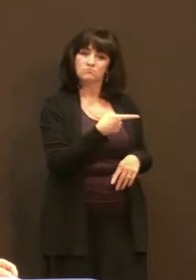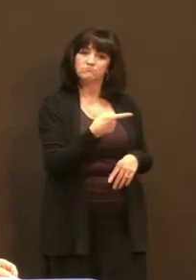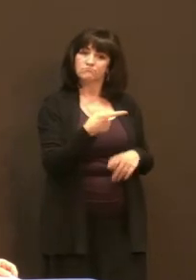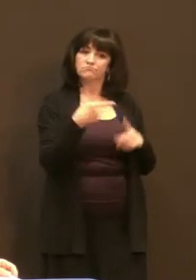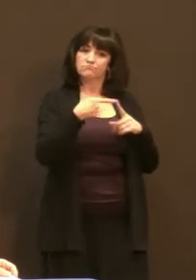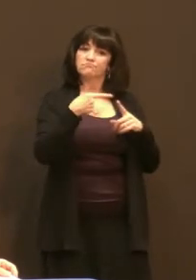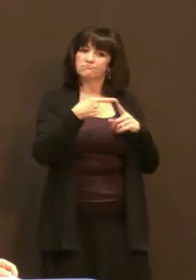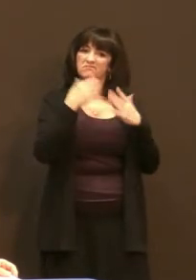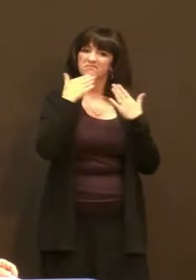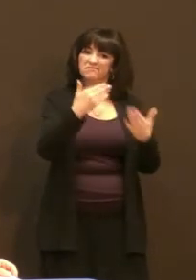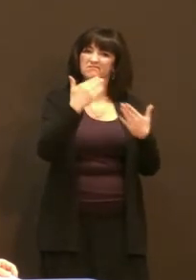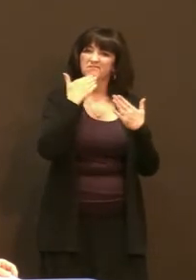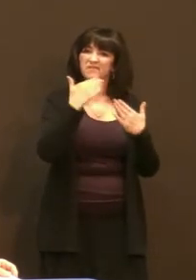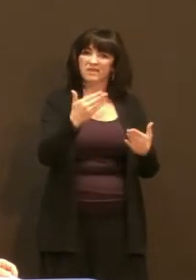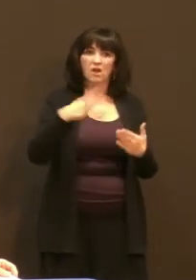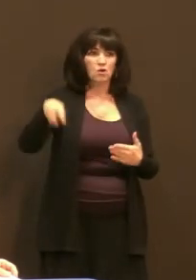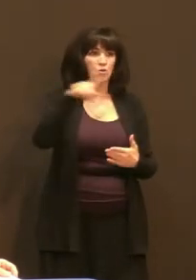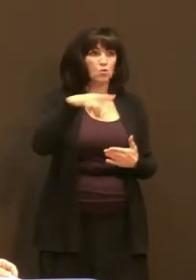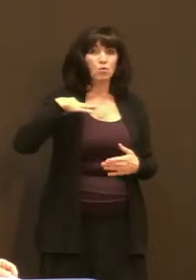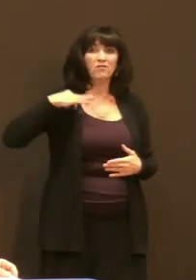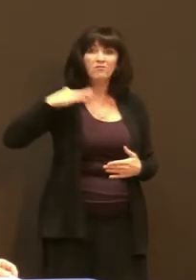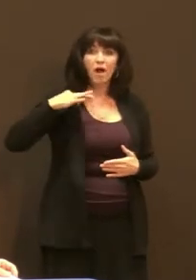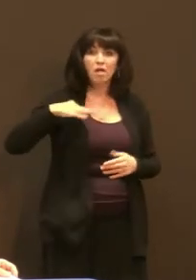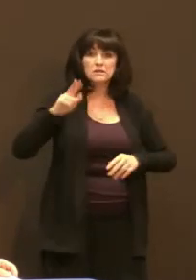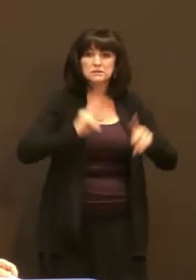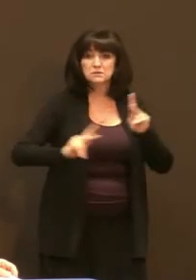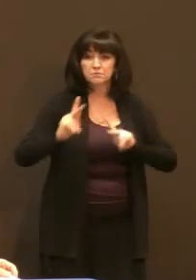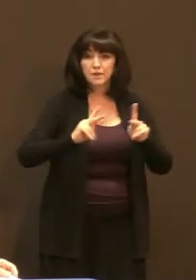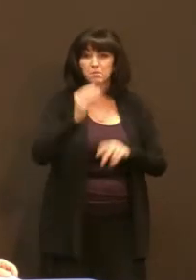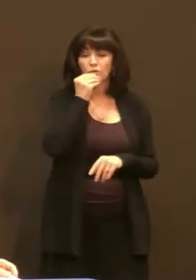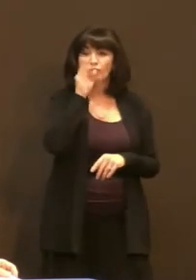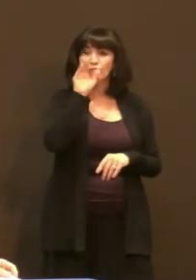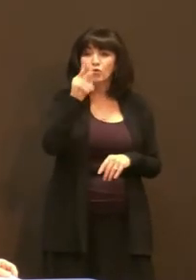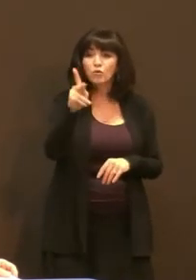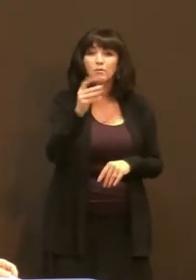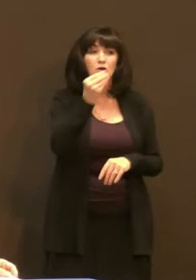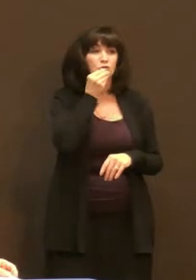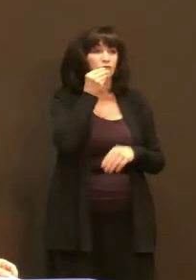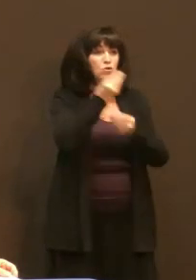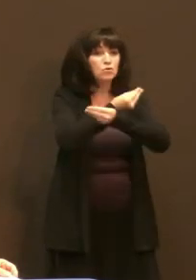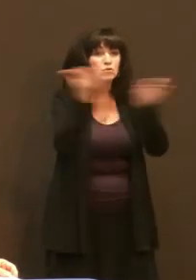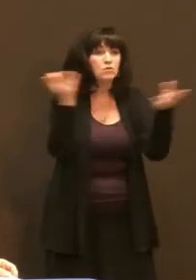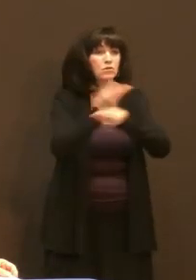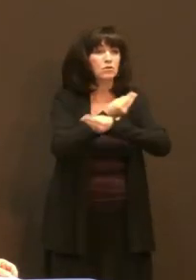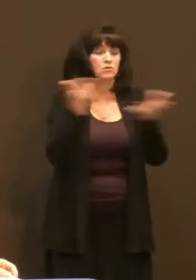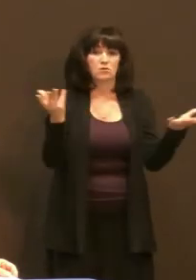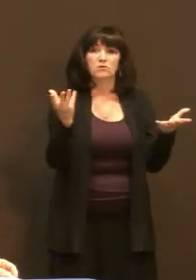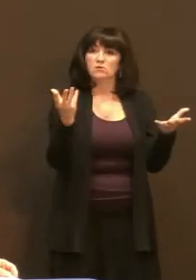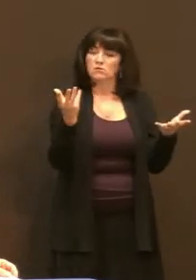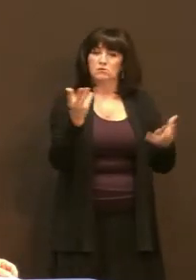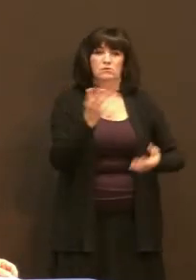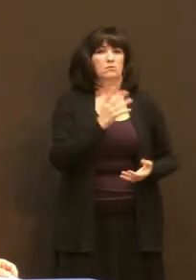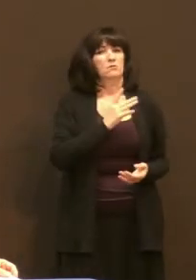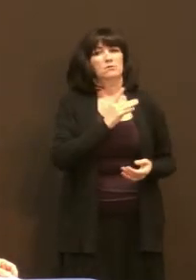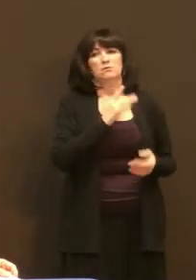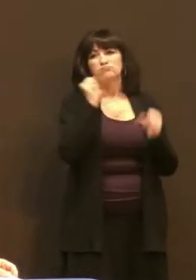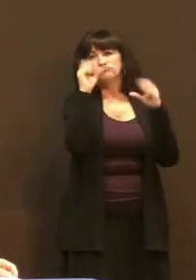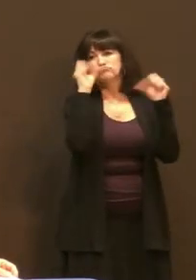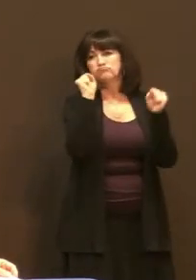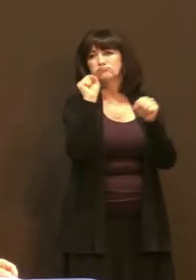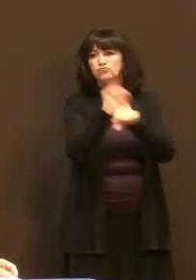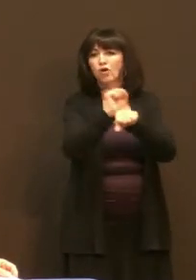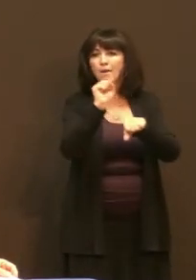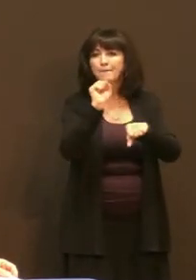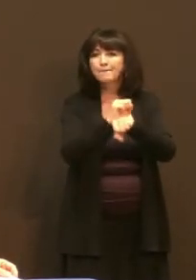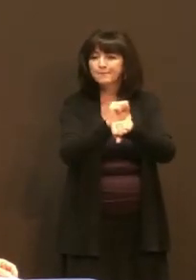to all the volunteer efforts that are happening out there. Food Bank and food distribution doing an incredible job. A thanks to